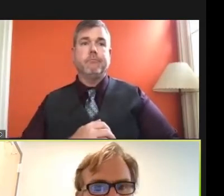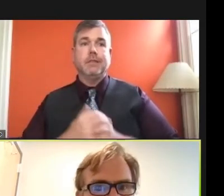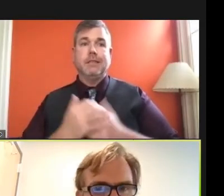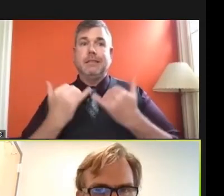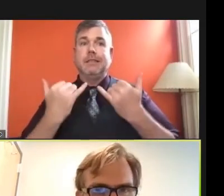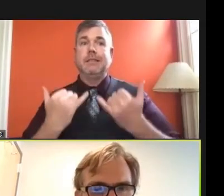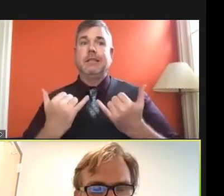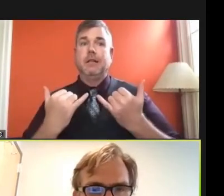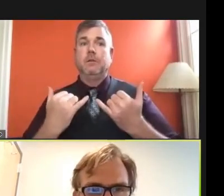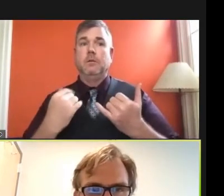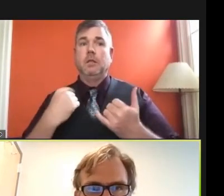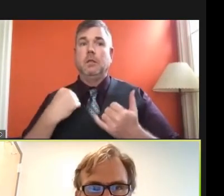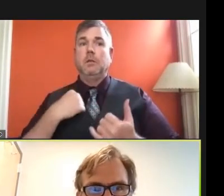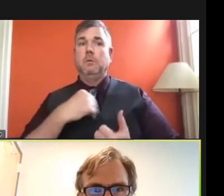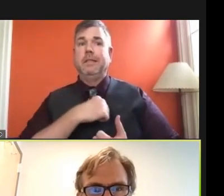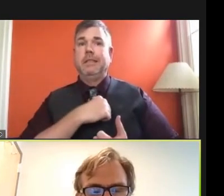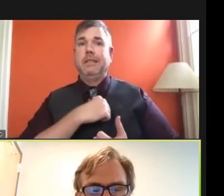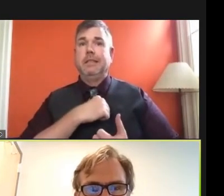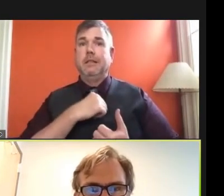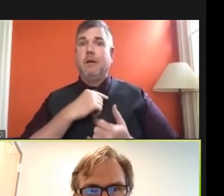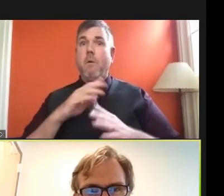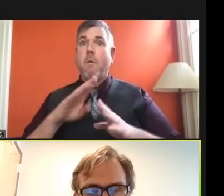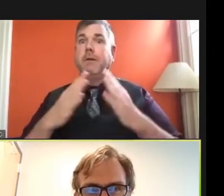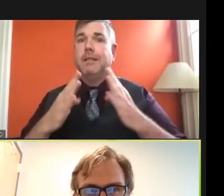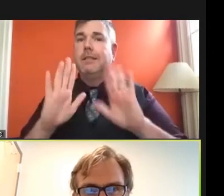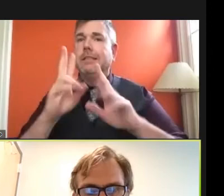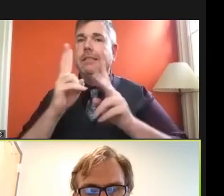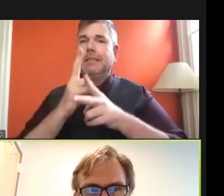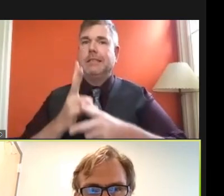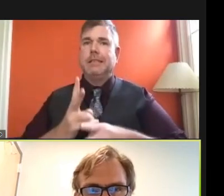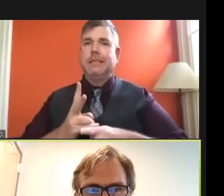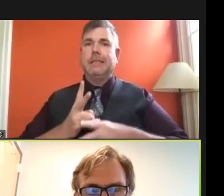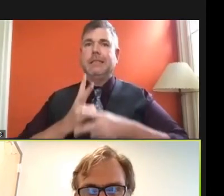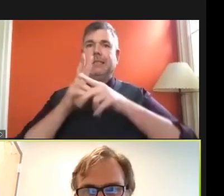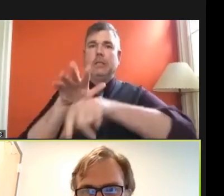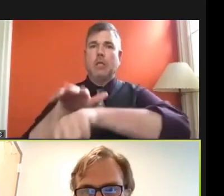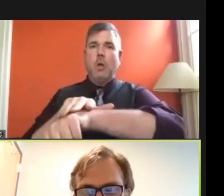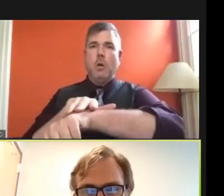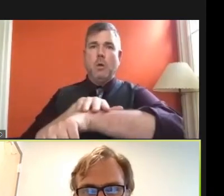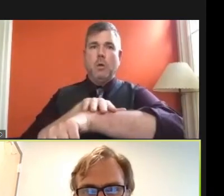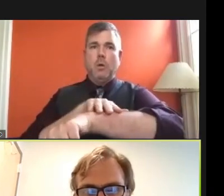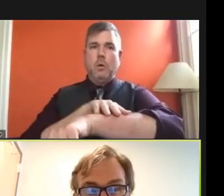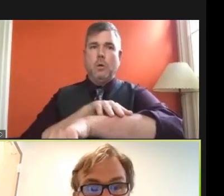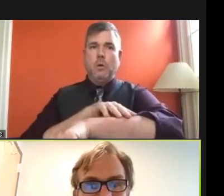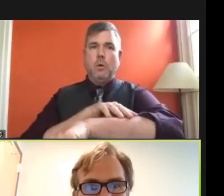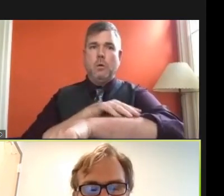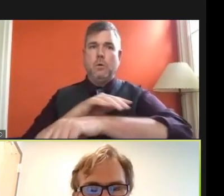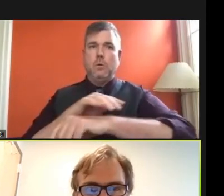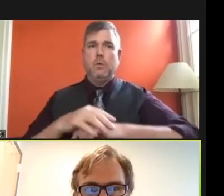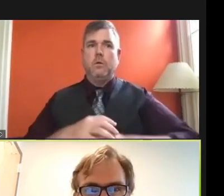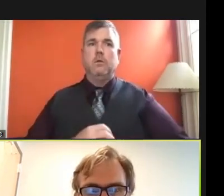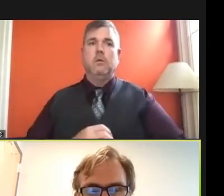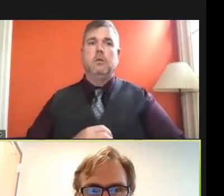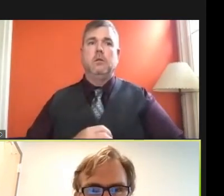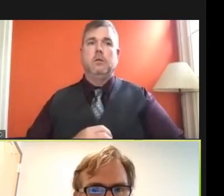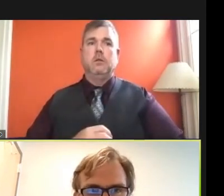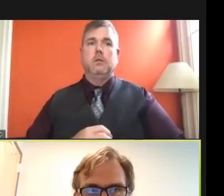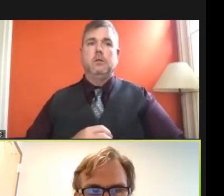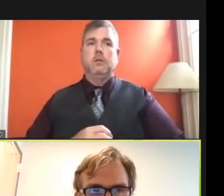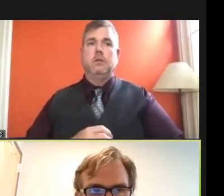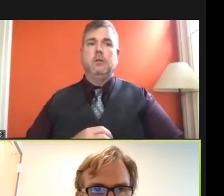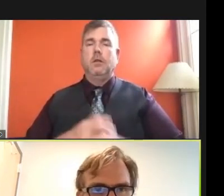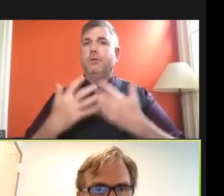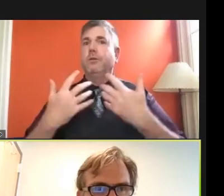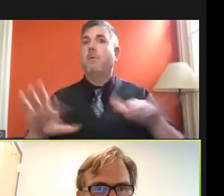have to move backwards. But I think this is the state is looking at what's happening across the state, looking